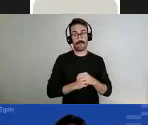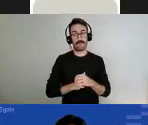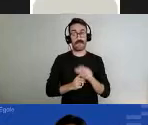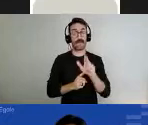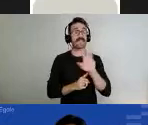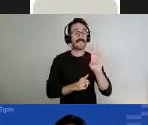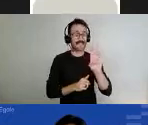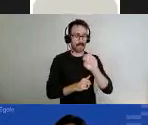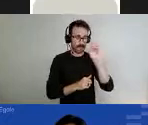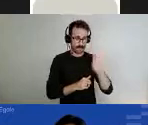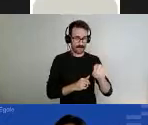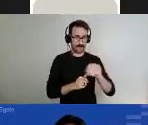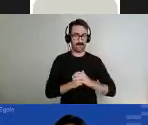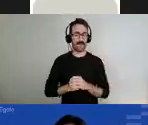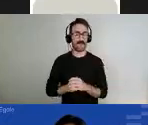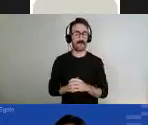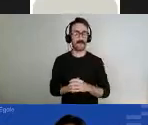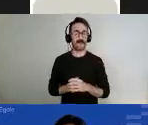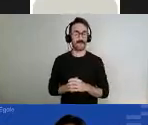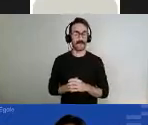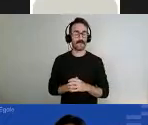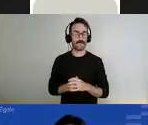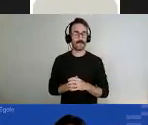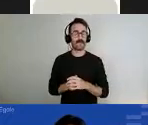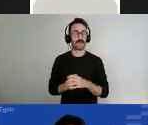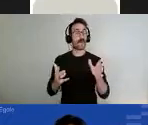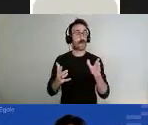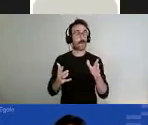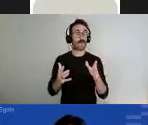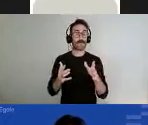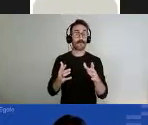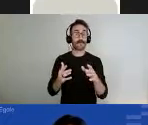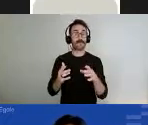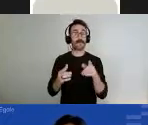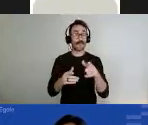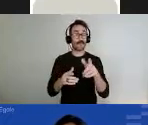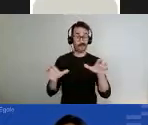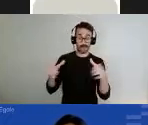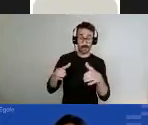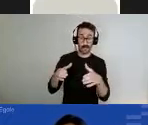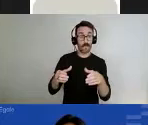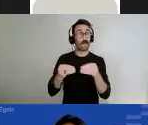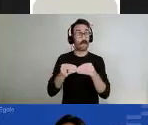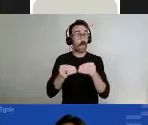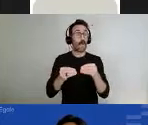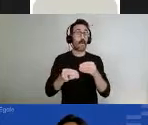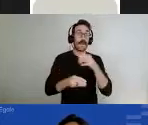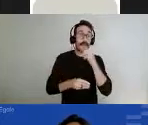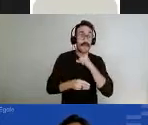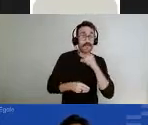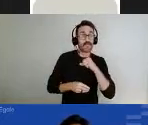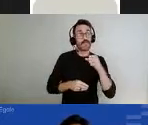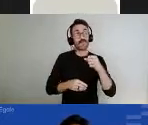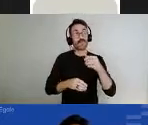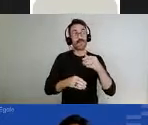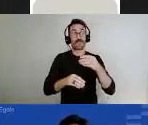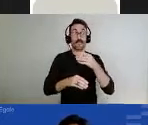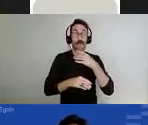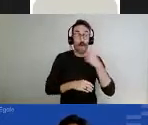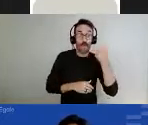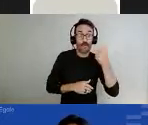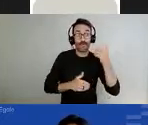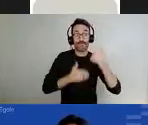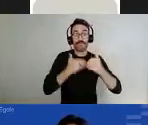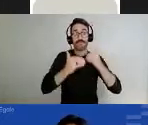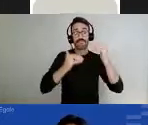2063. So as the aging of the baby boom cohort kind of continues to influence our population